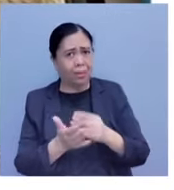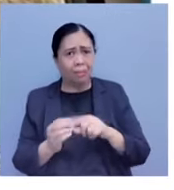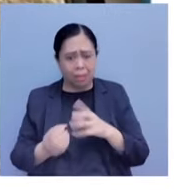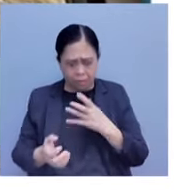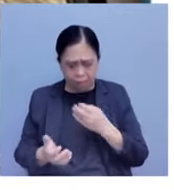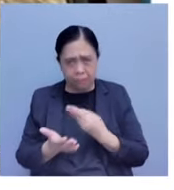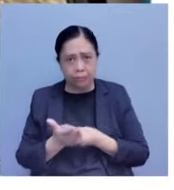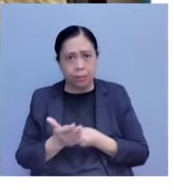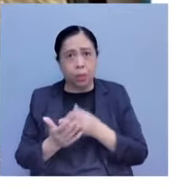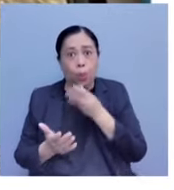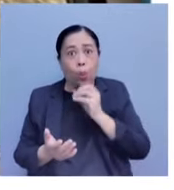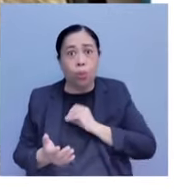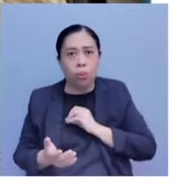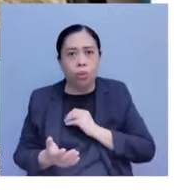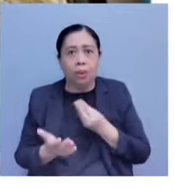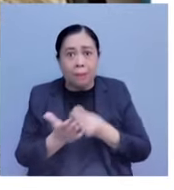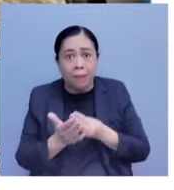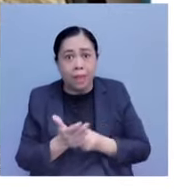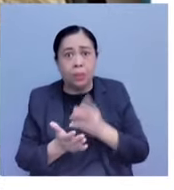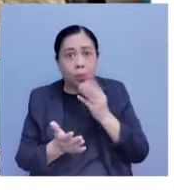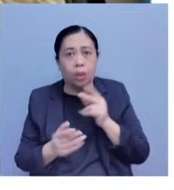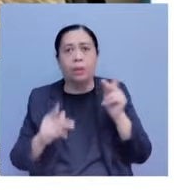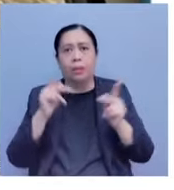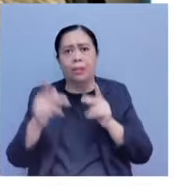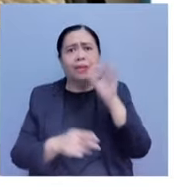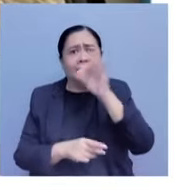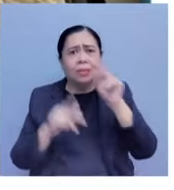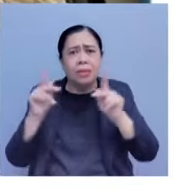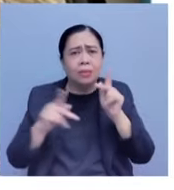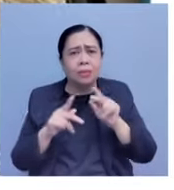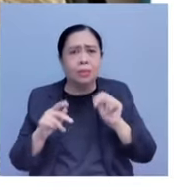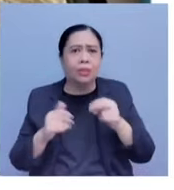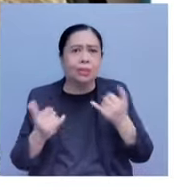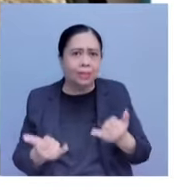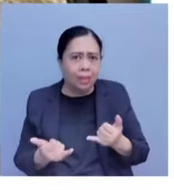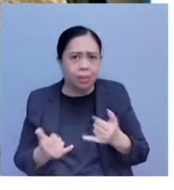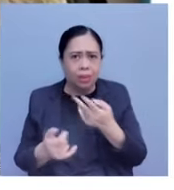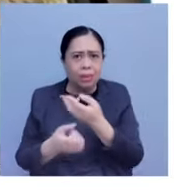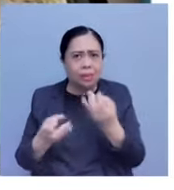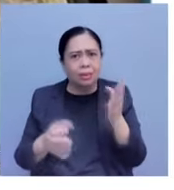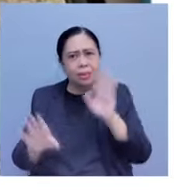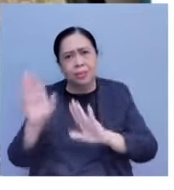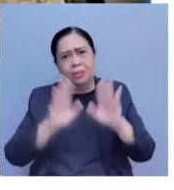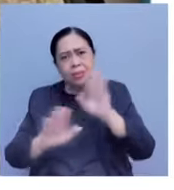of public funds. These are funds needed by the Filipino people today. In light of all these